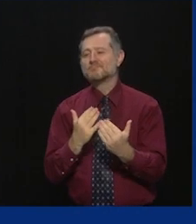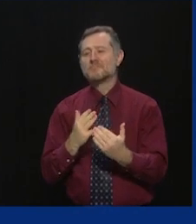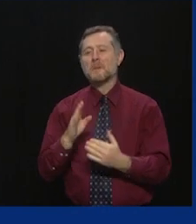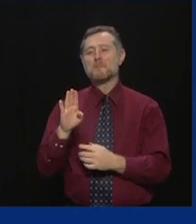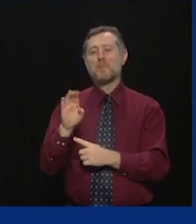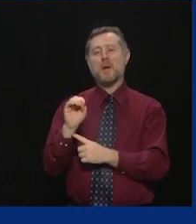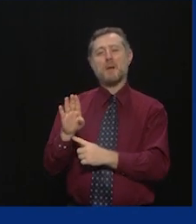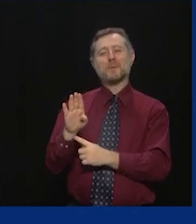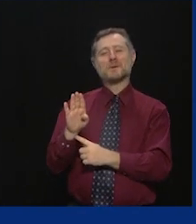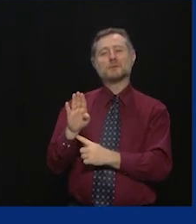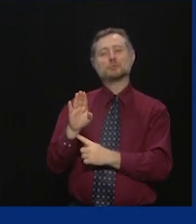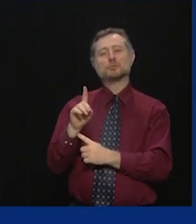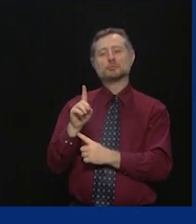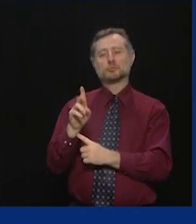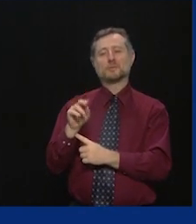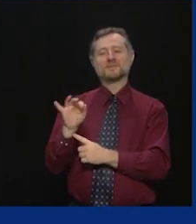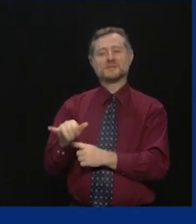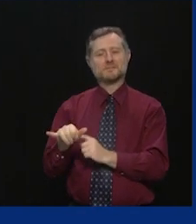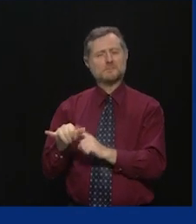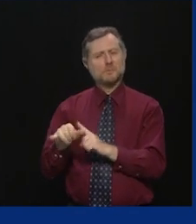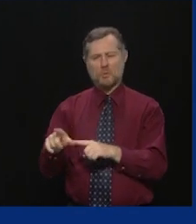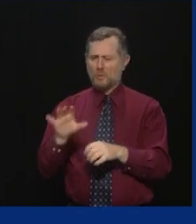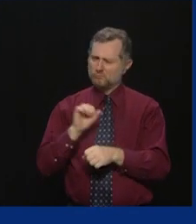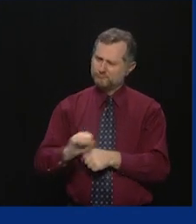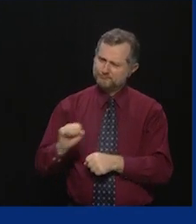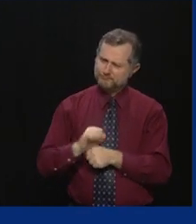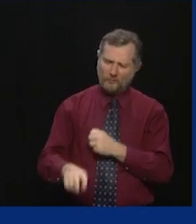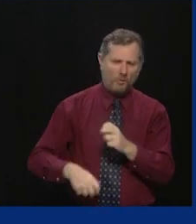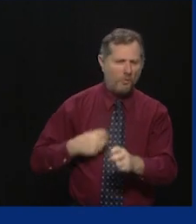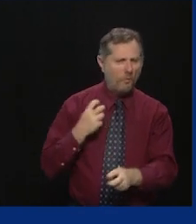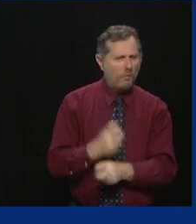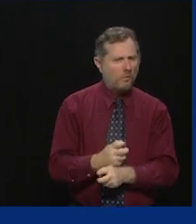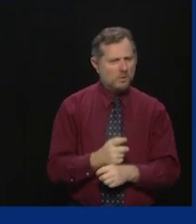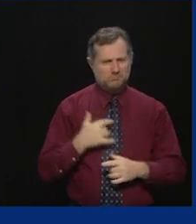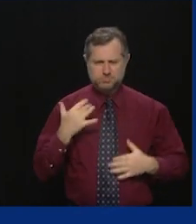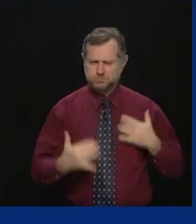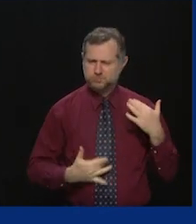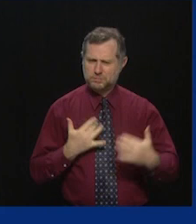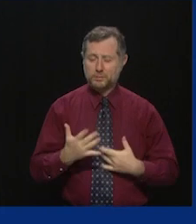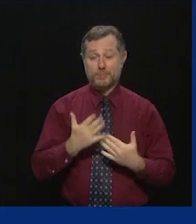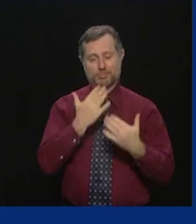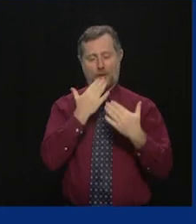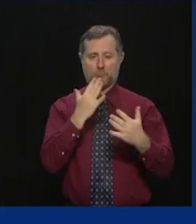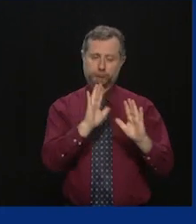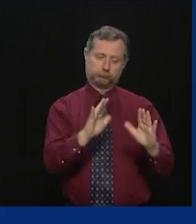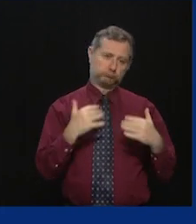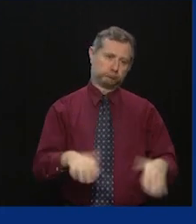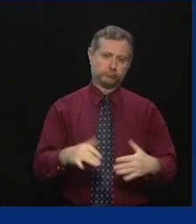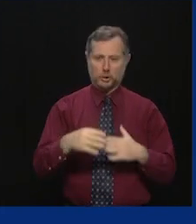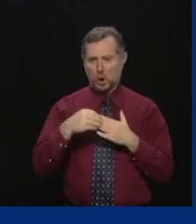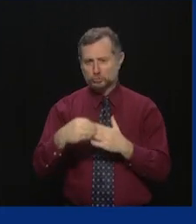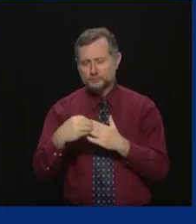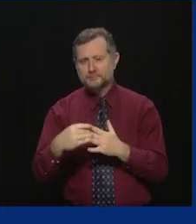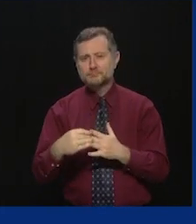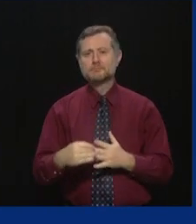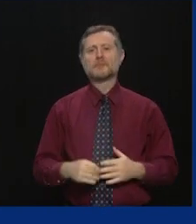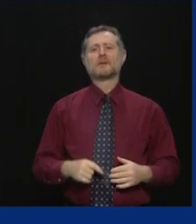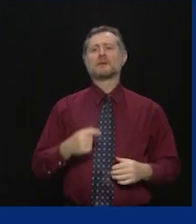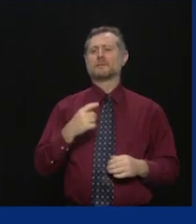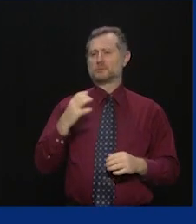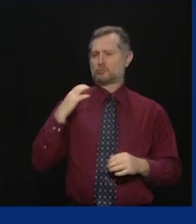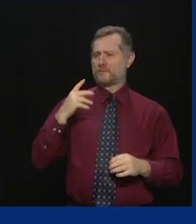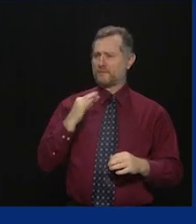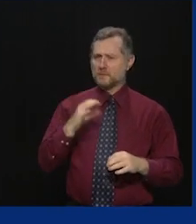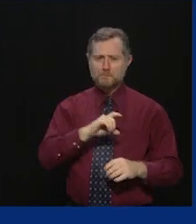hearing from him in a couple minutes, but Bob, thank you for your leadership of this community as chief of police and as a mayor and as lieutenant